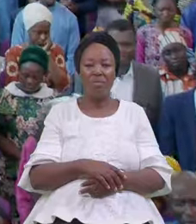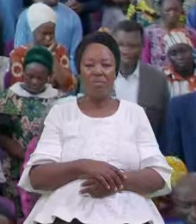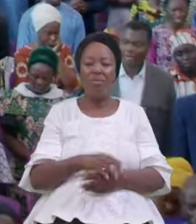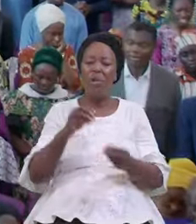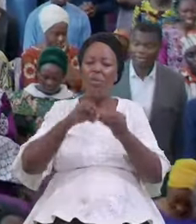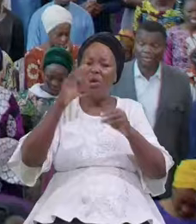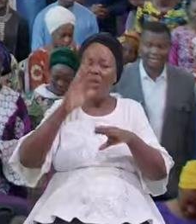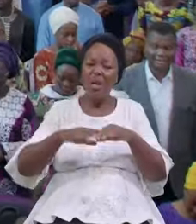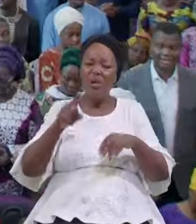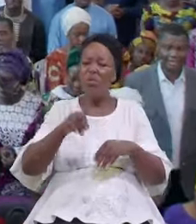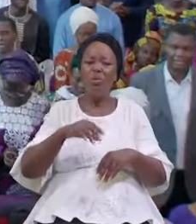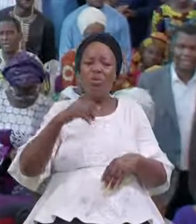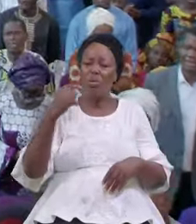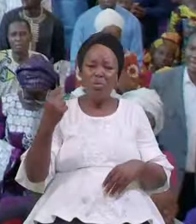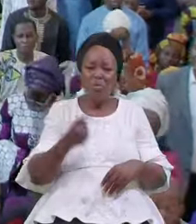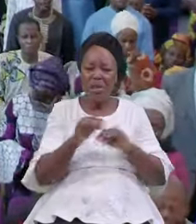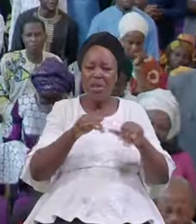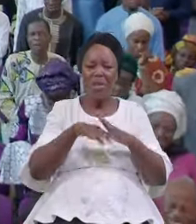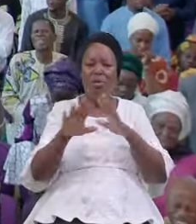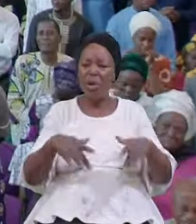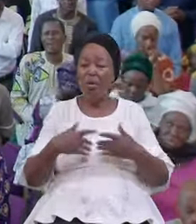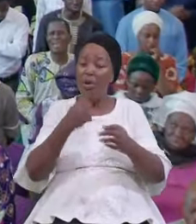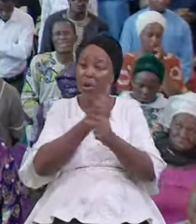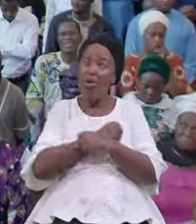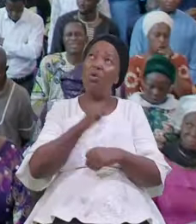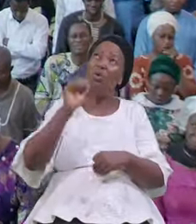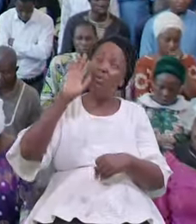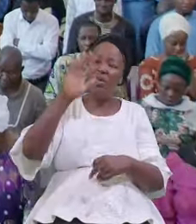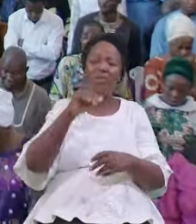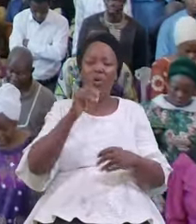more than you ever did in your life, loving.